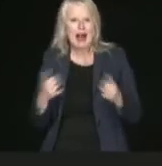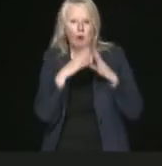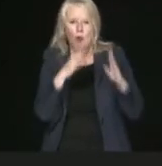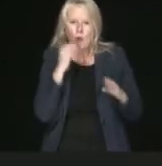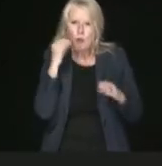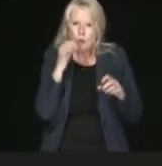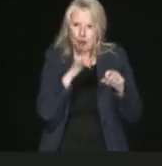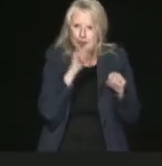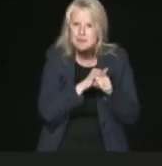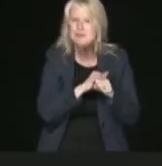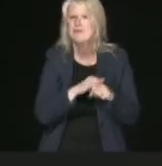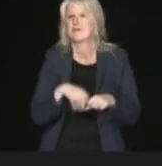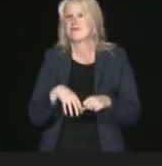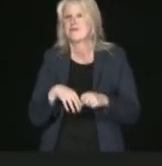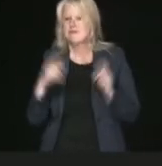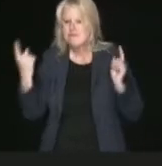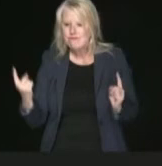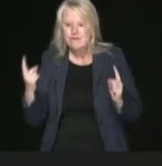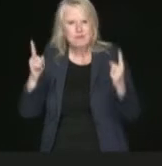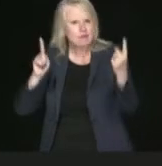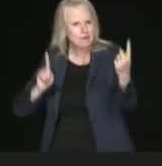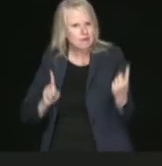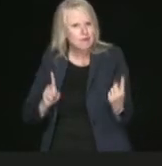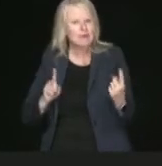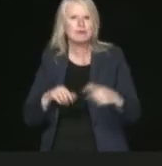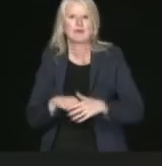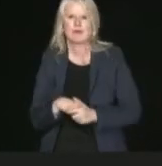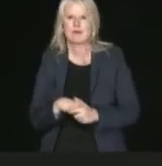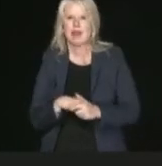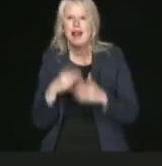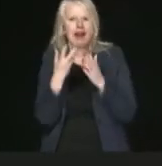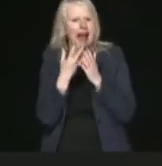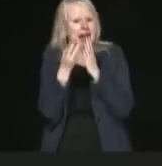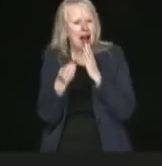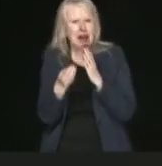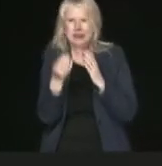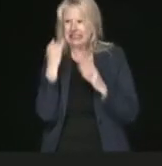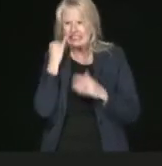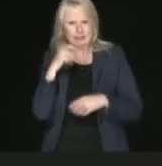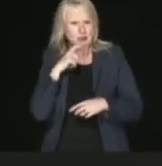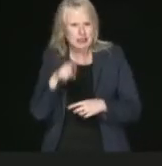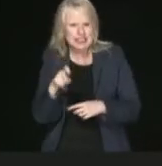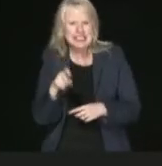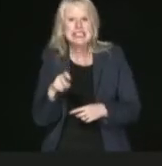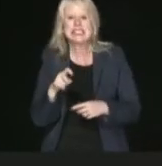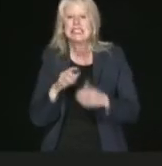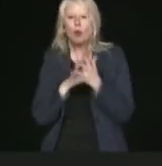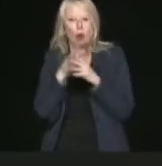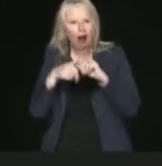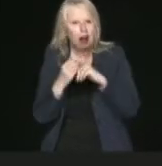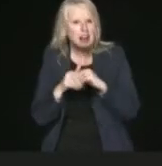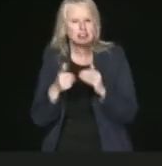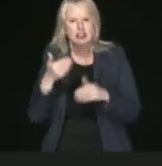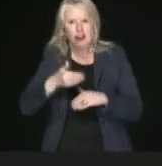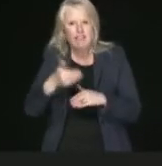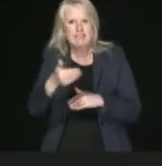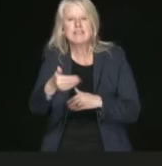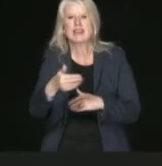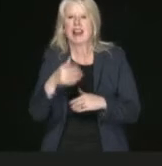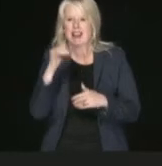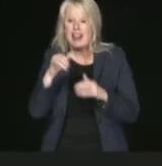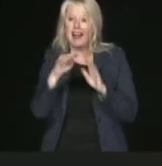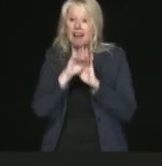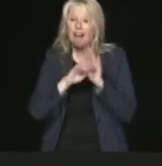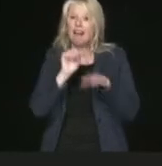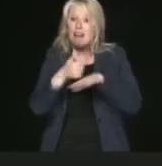at home, maintain the right distance, and not go out unless we need to. Wash our hands frequently. These are the things that will ensure that